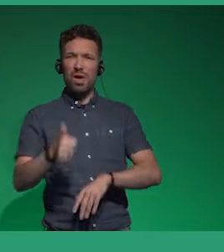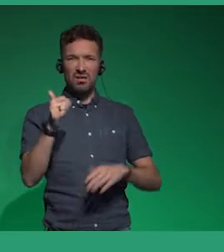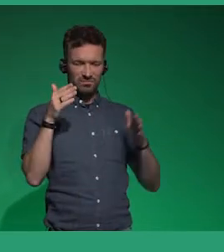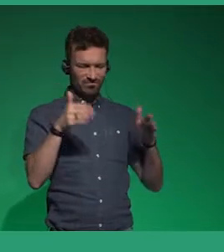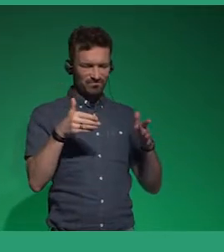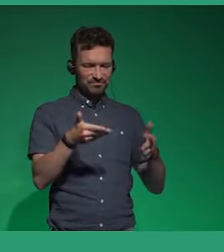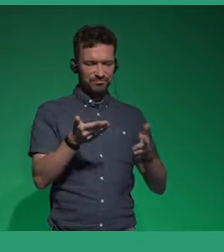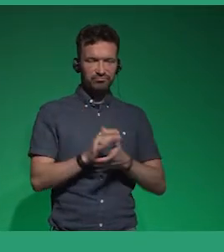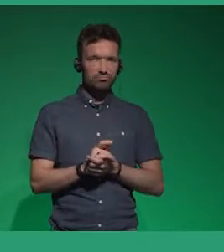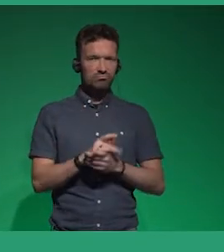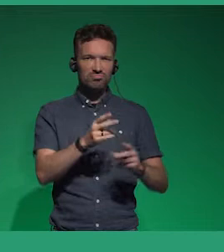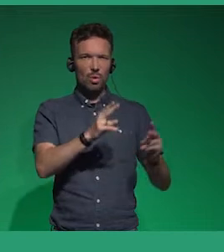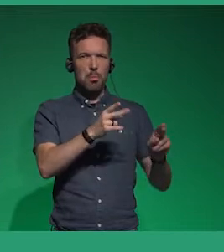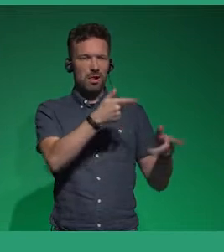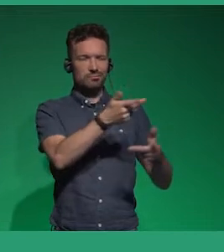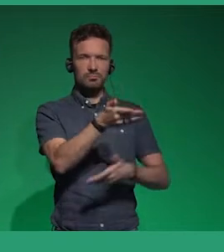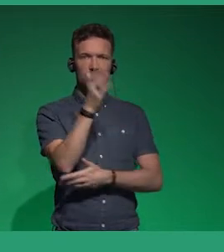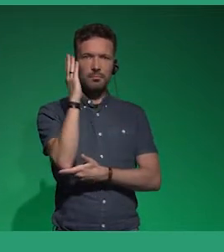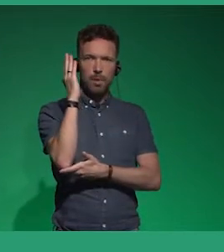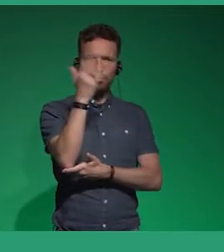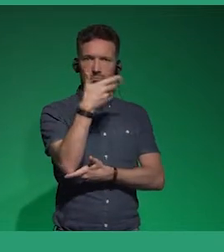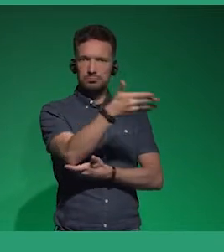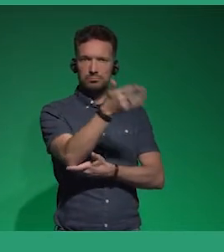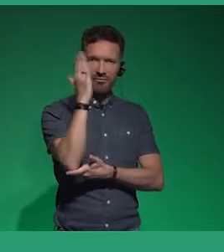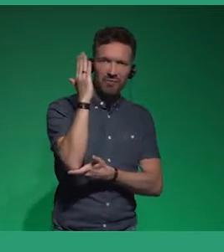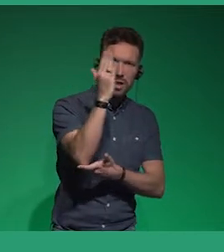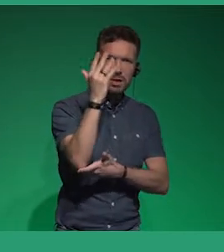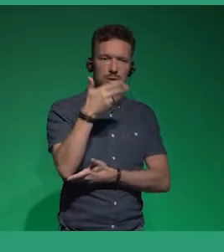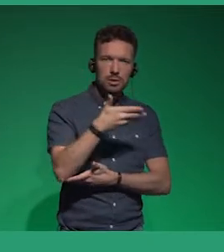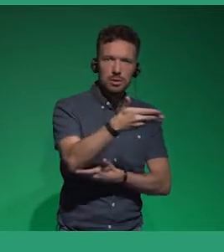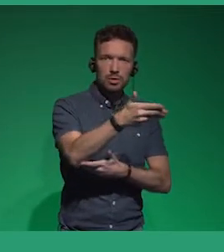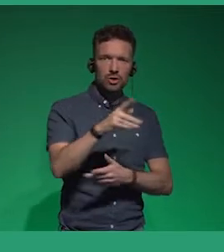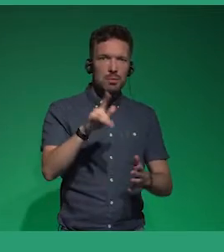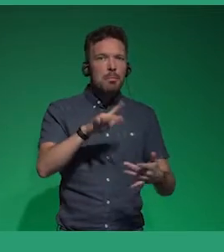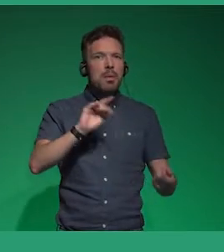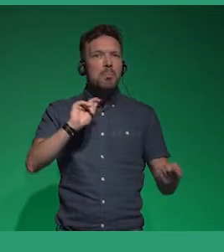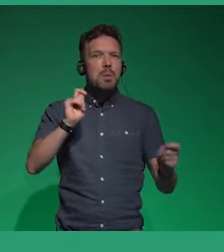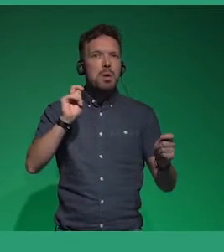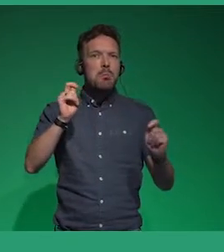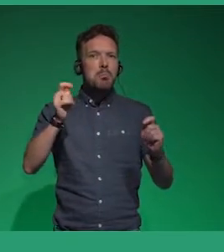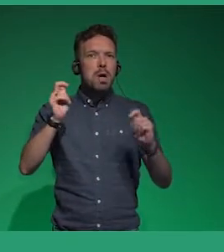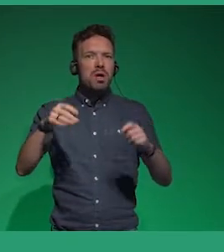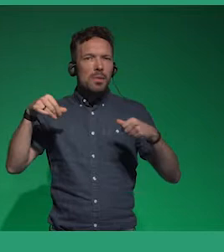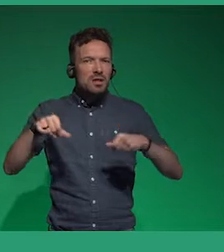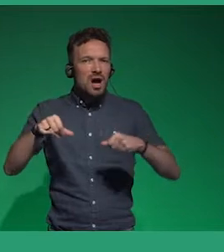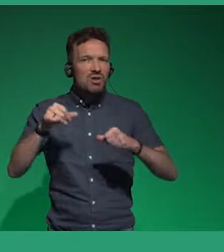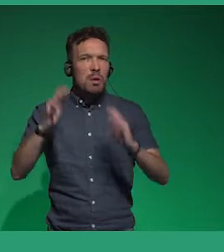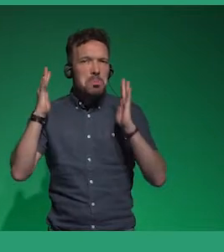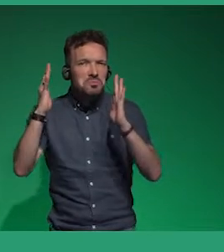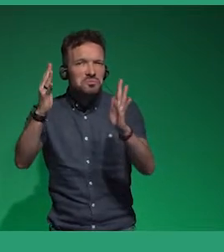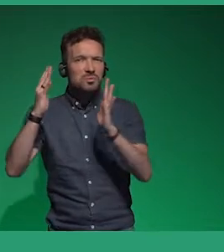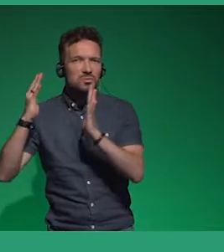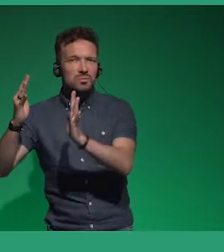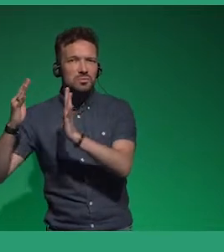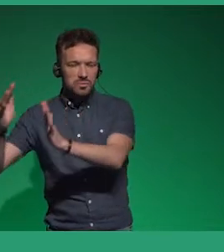plantations. We see a simplification in ecosystem structure. They're losing carbon, they're losing in height, and they become